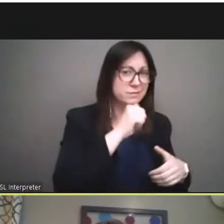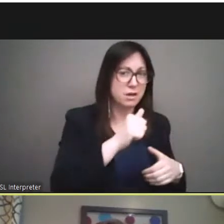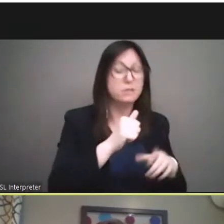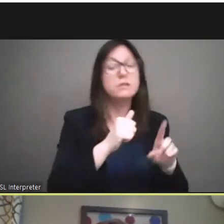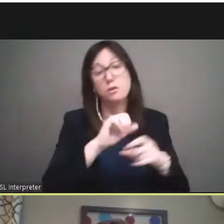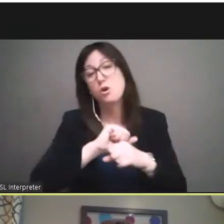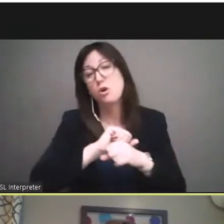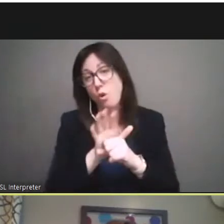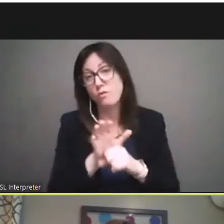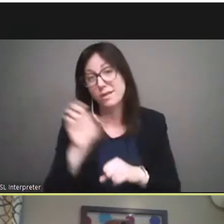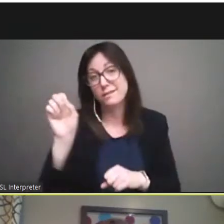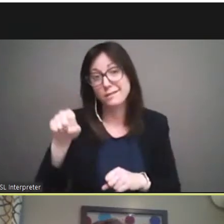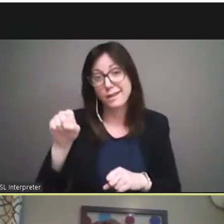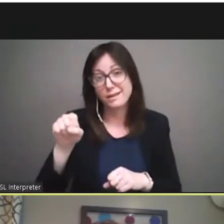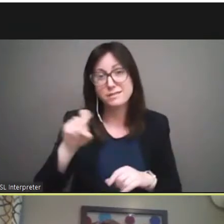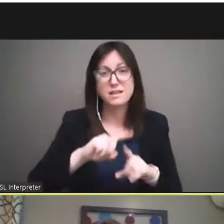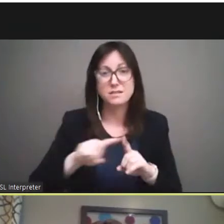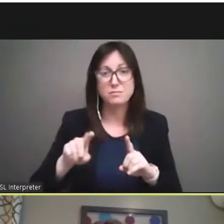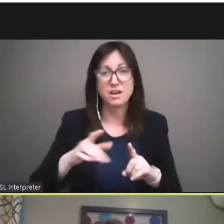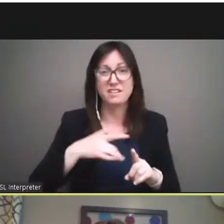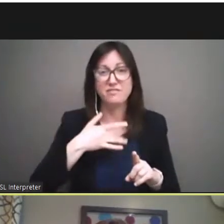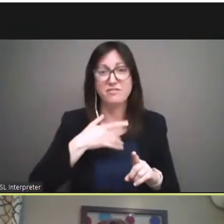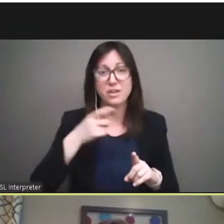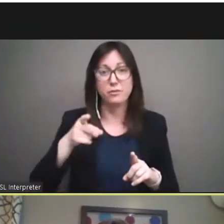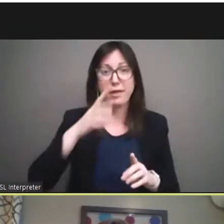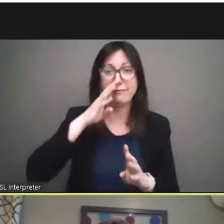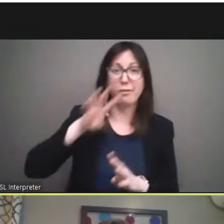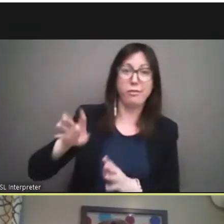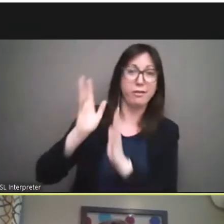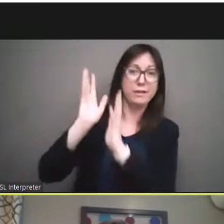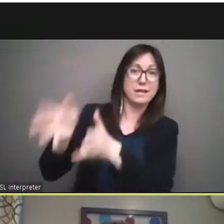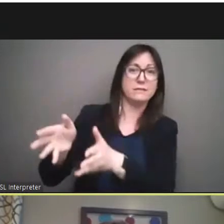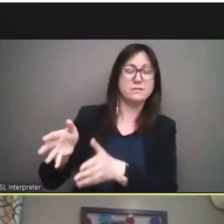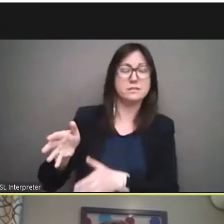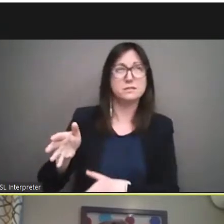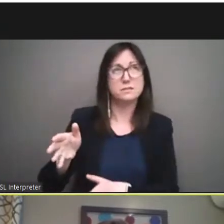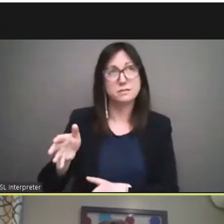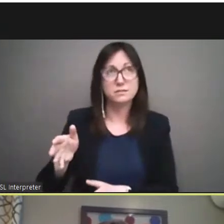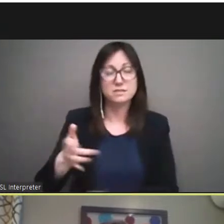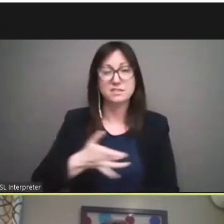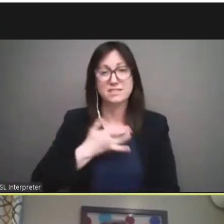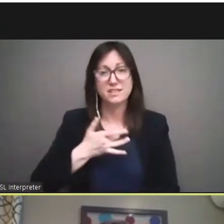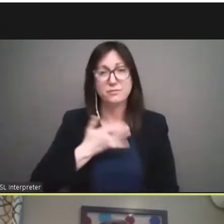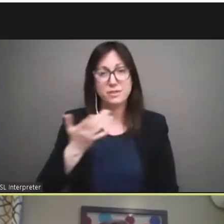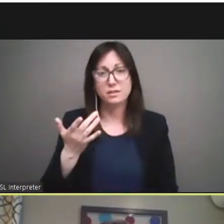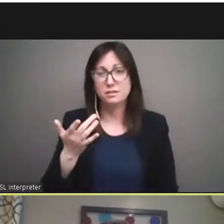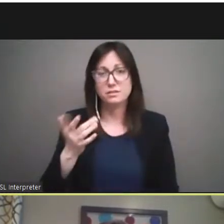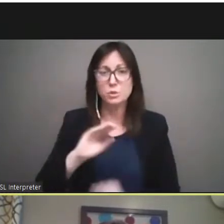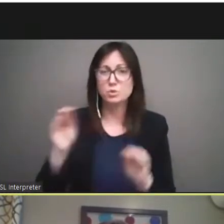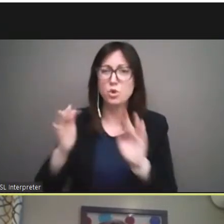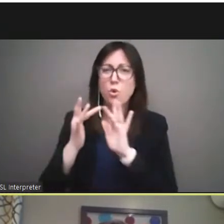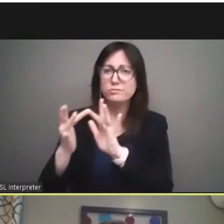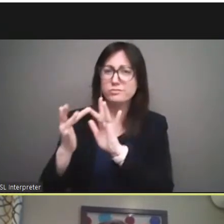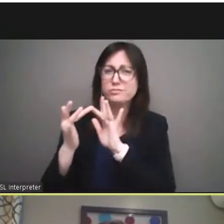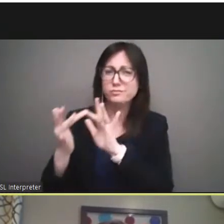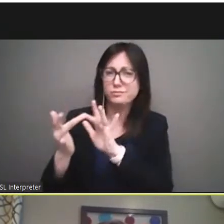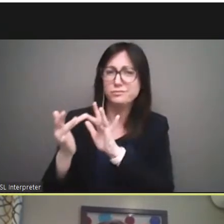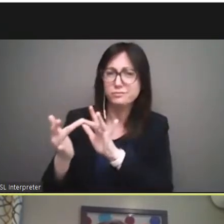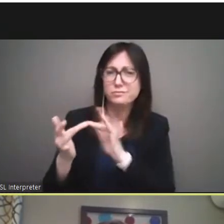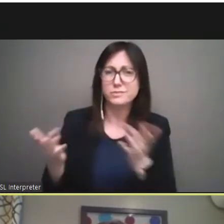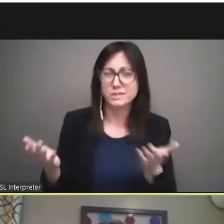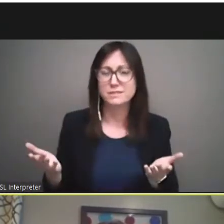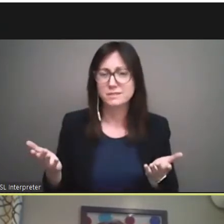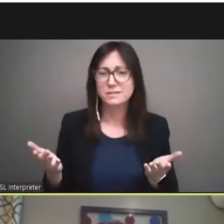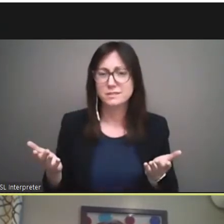feels like not abandoned, but kind of like you're not being heard as much, and it's hard to continue